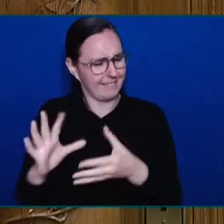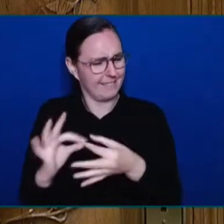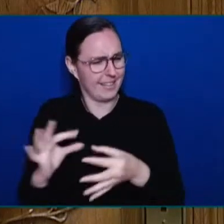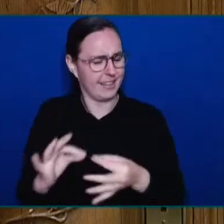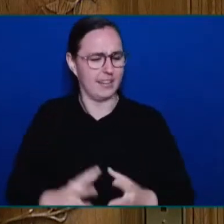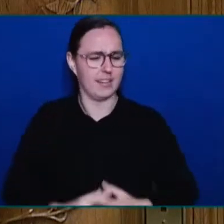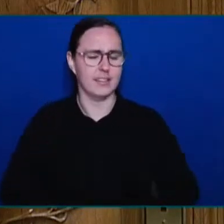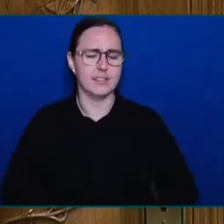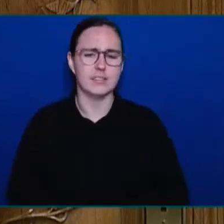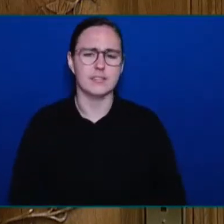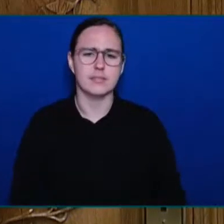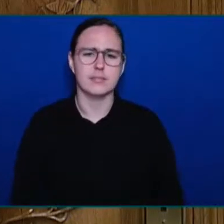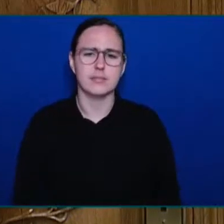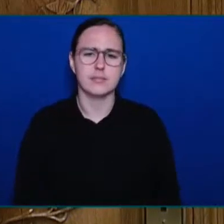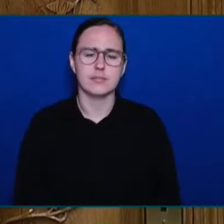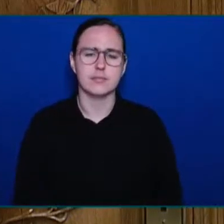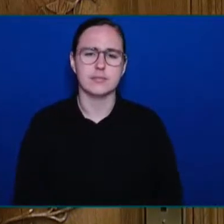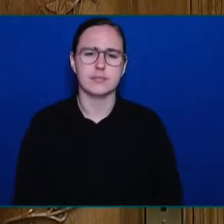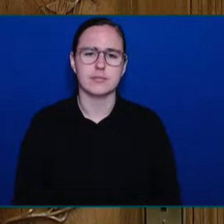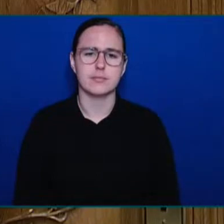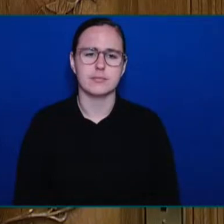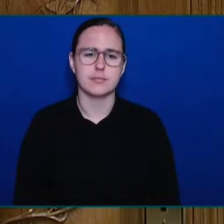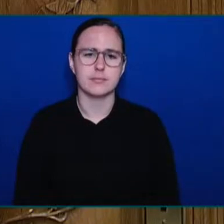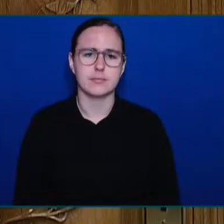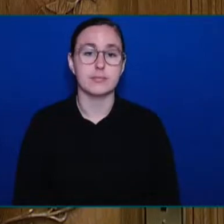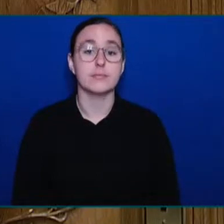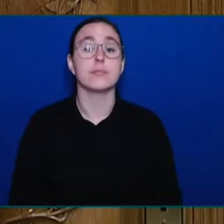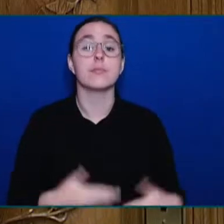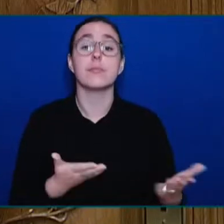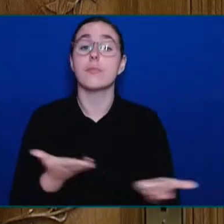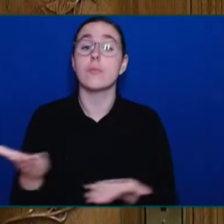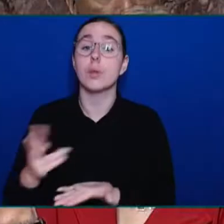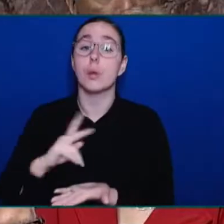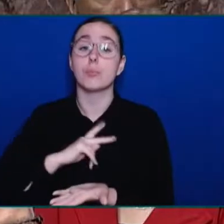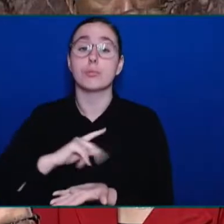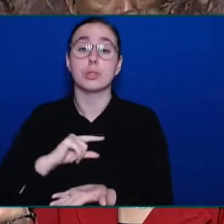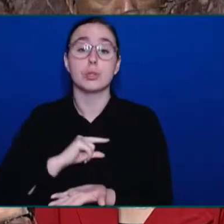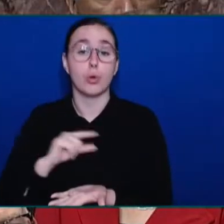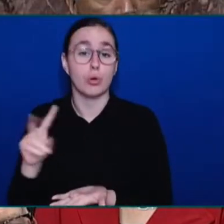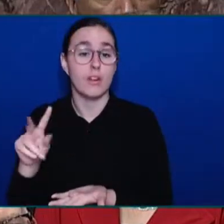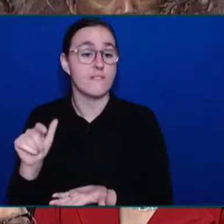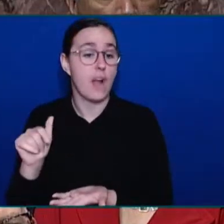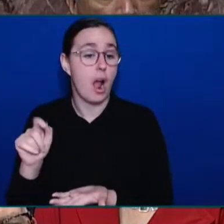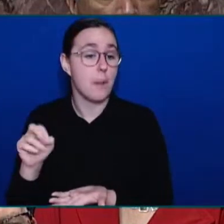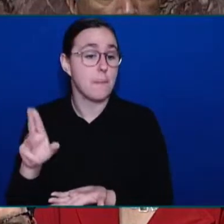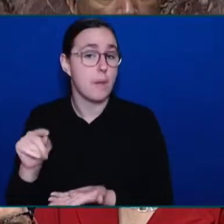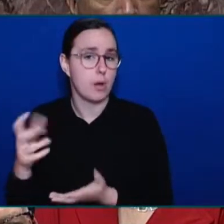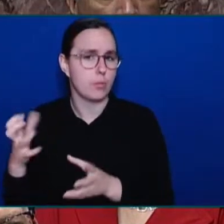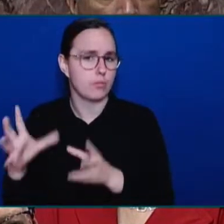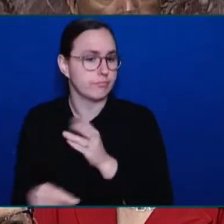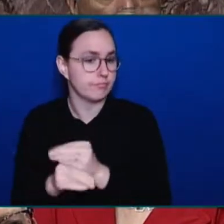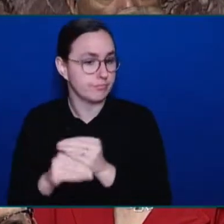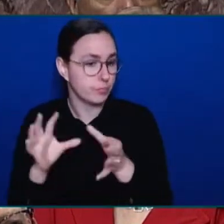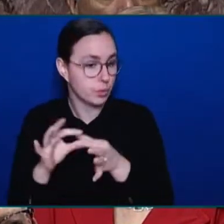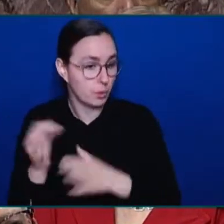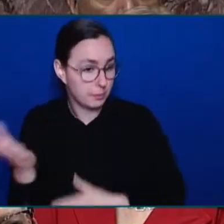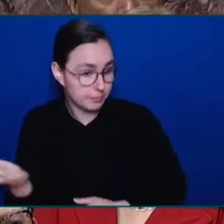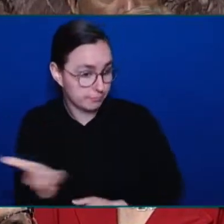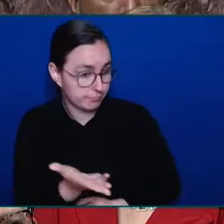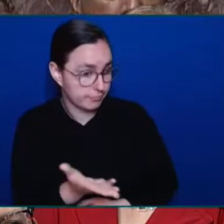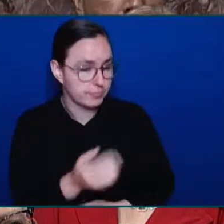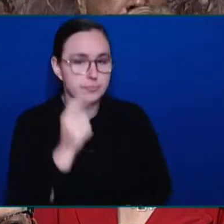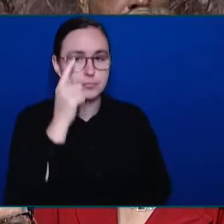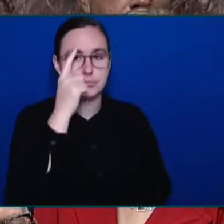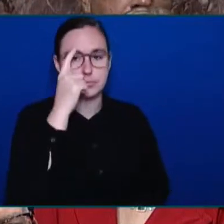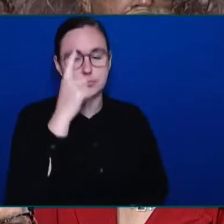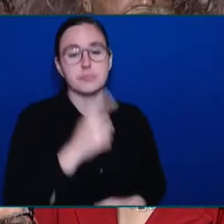Member for Prince George Wales, supplemental. Well, perhaps the minister's forgotten, but the letter came